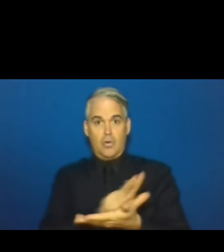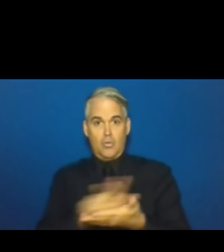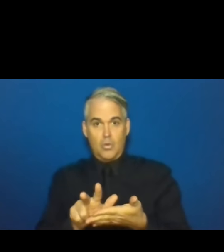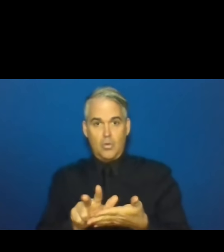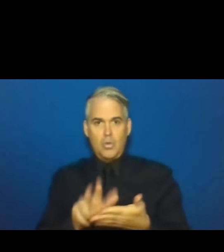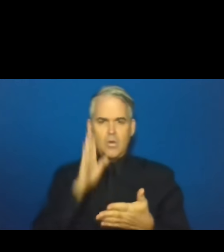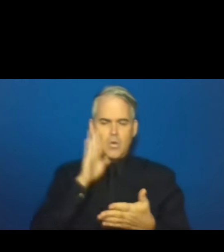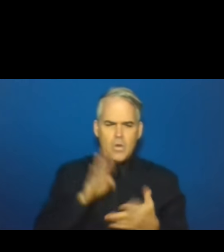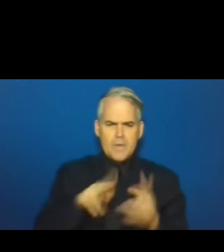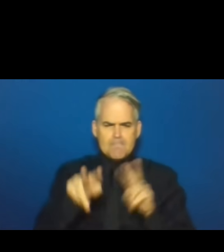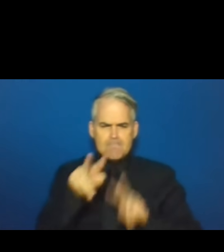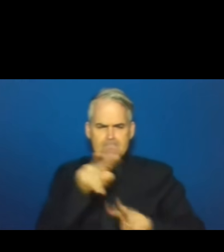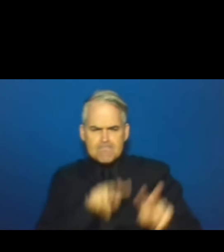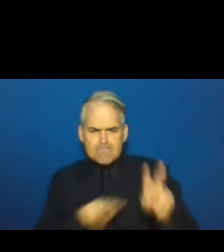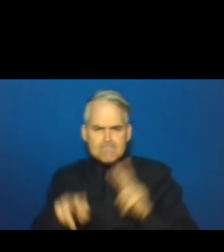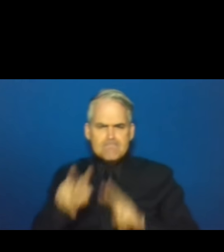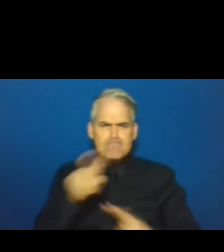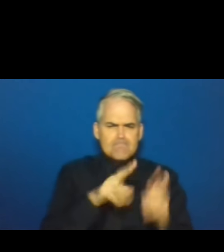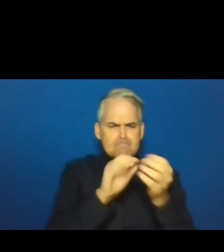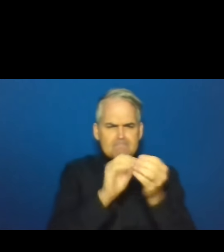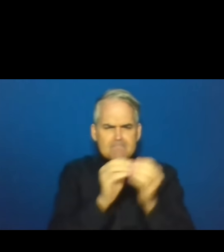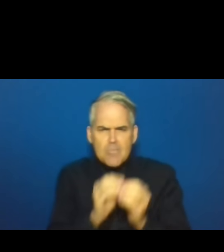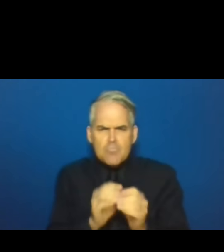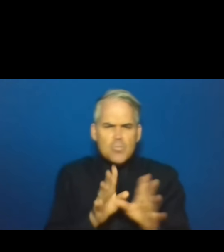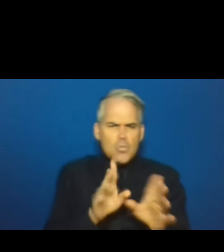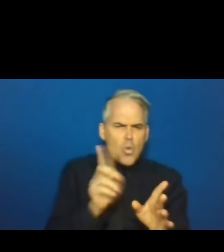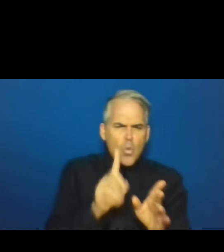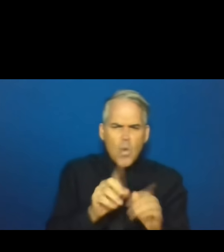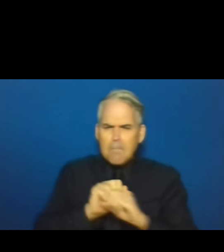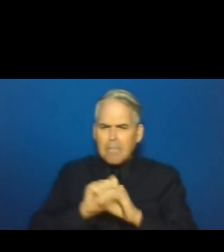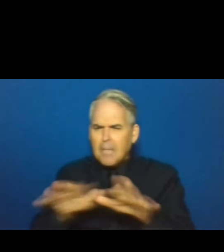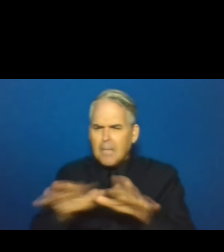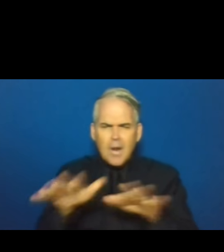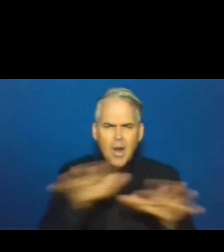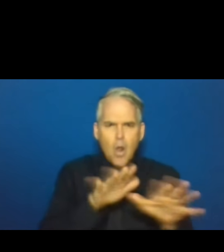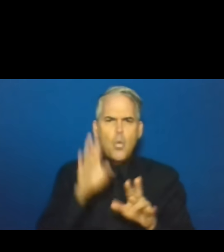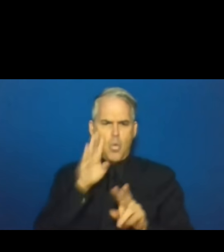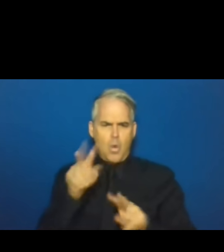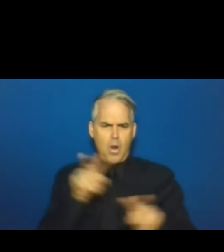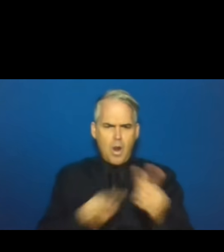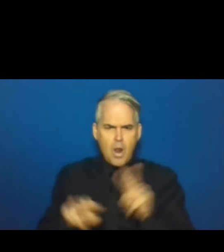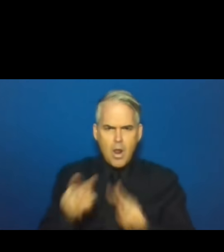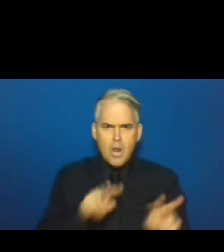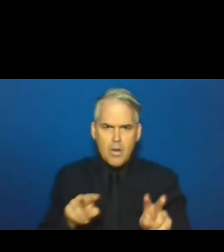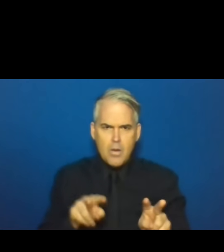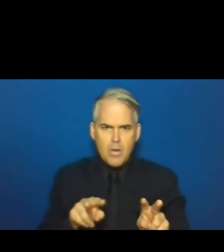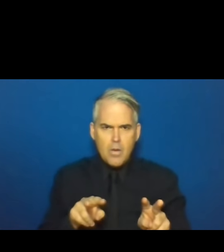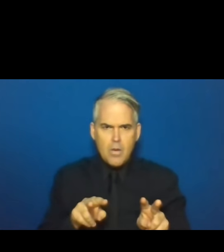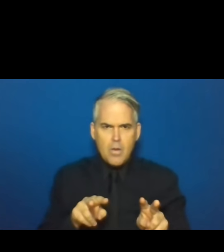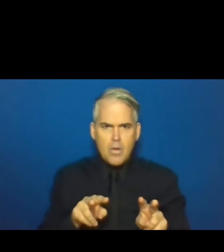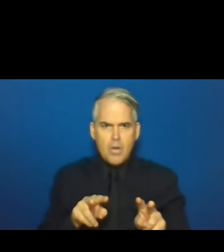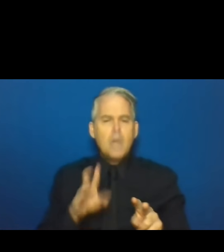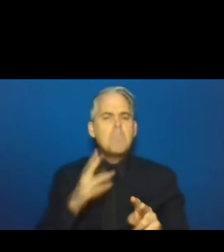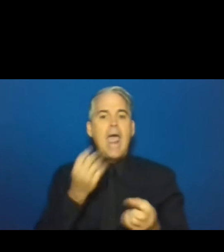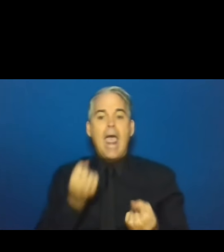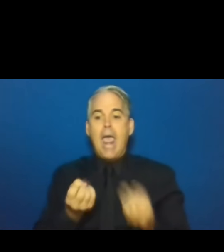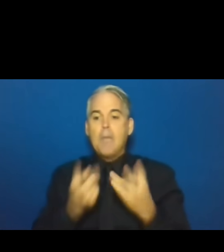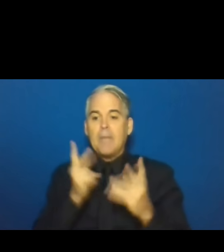and looking for signs of concern or improvement. We will monitor our transmission rate, the slope of the epi